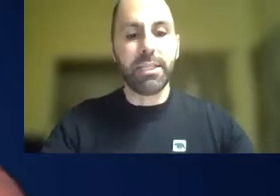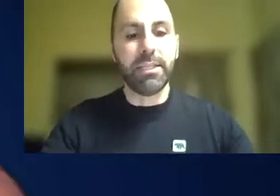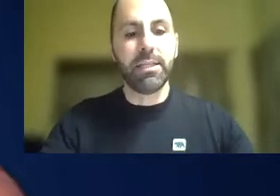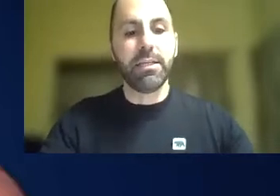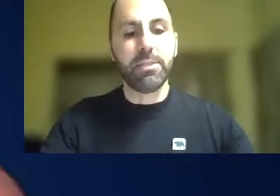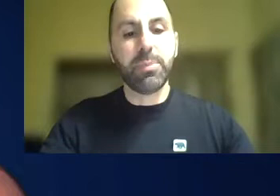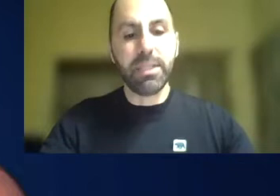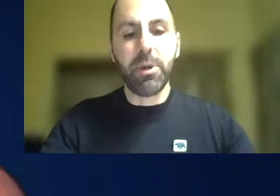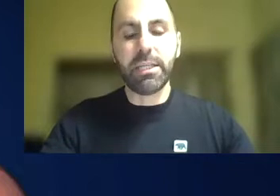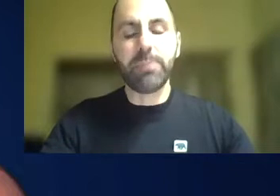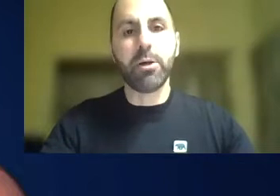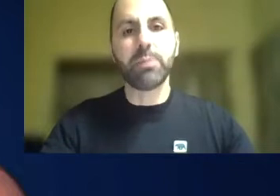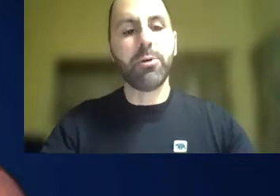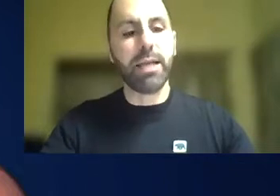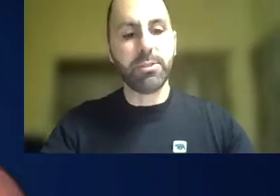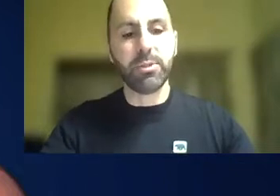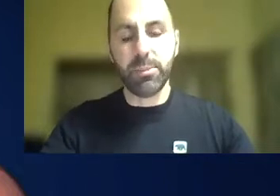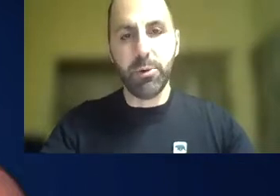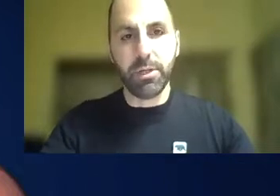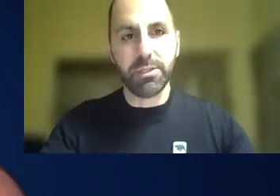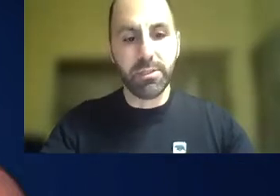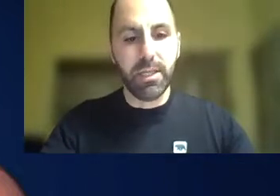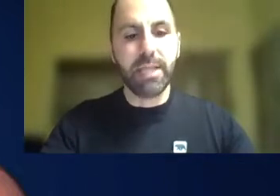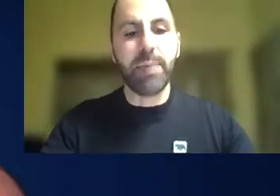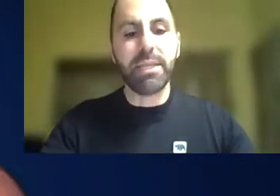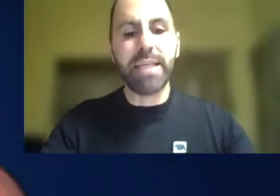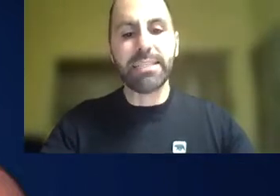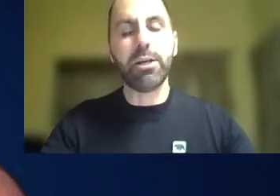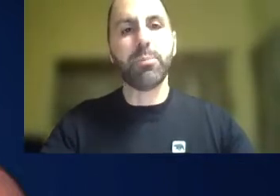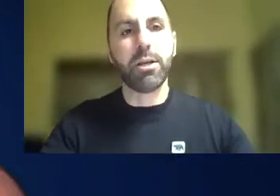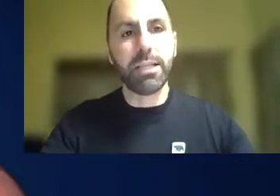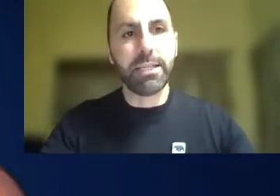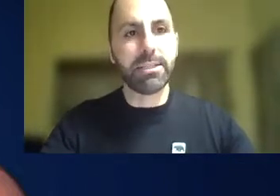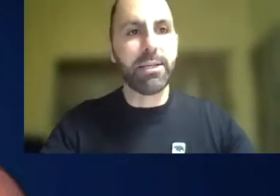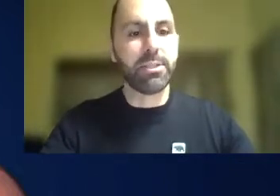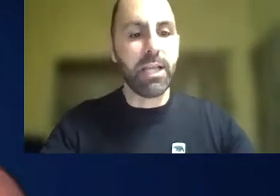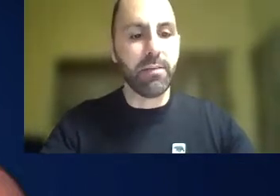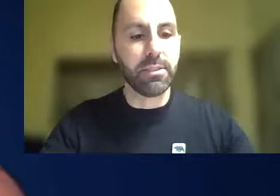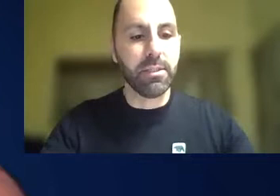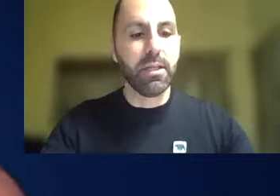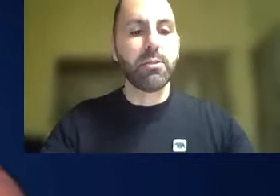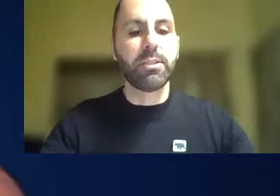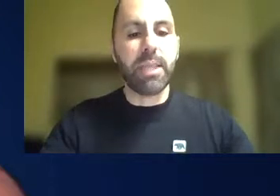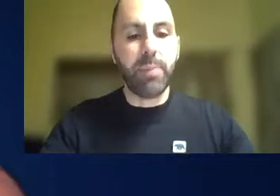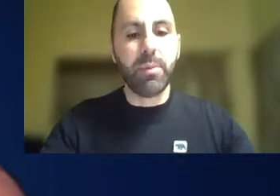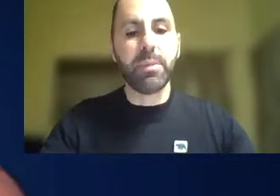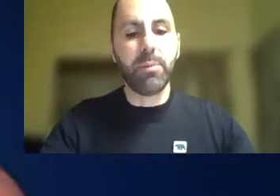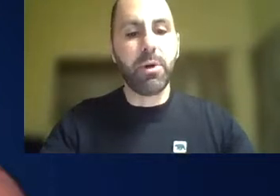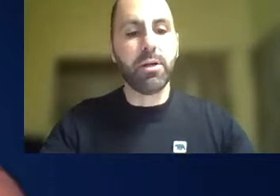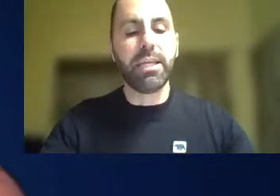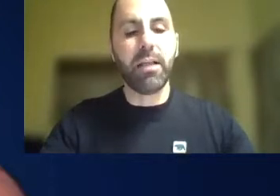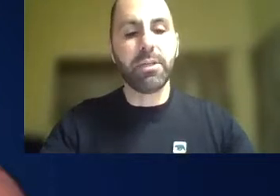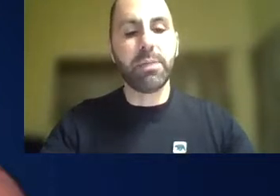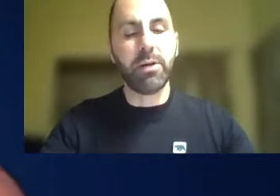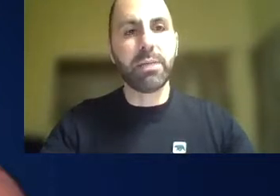is to build a party powered by grassroots support, and that means asking our party leaders like yourself to step up and